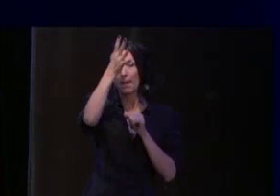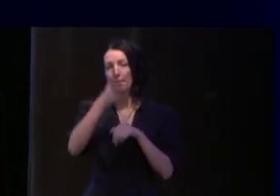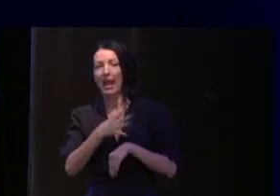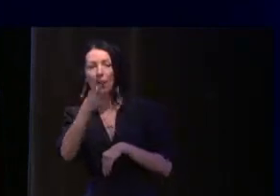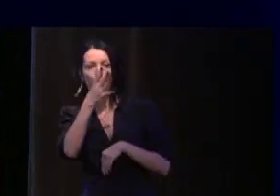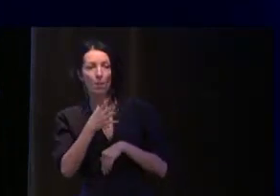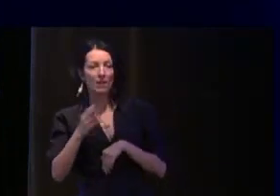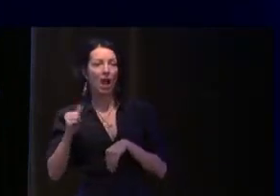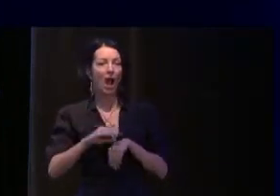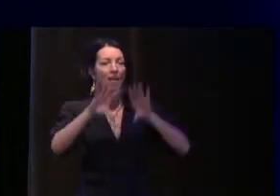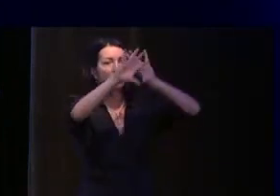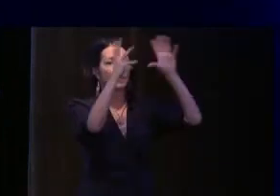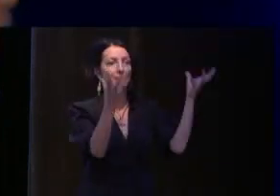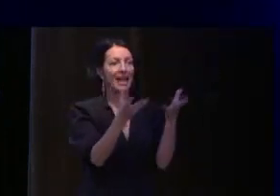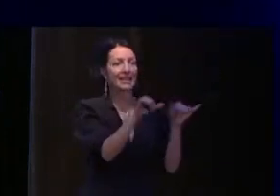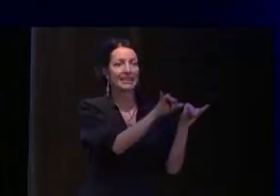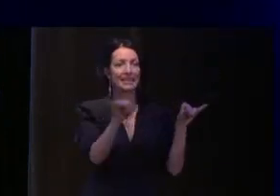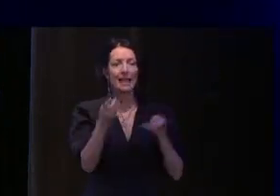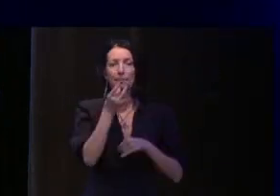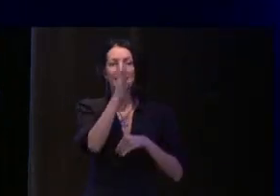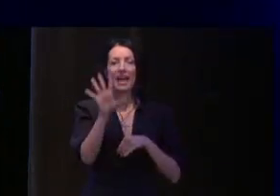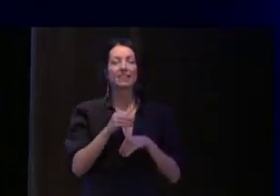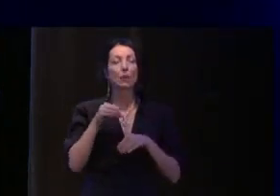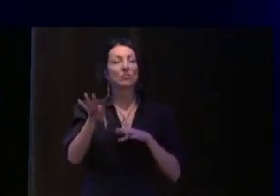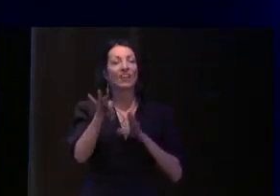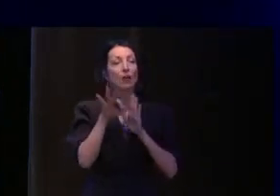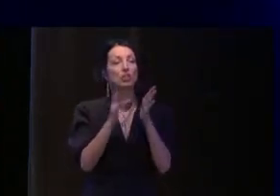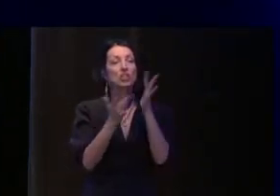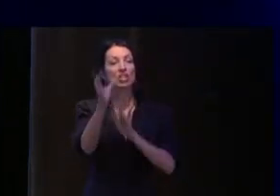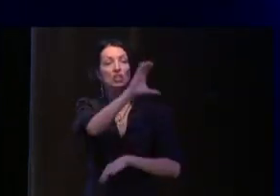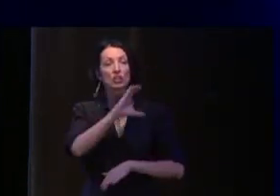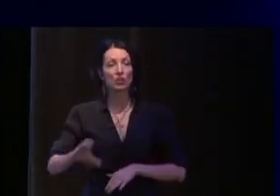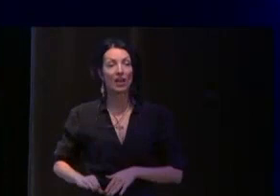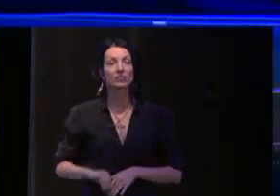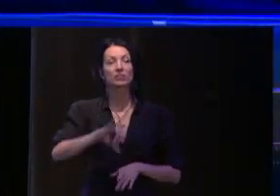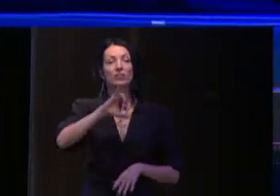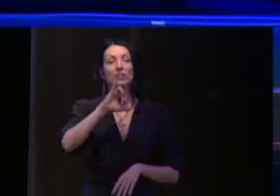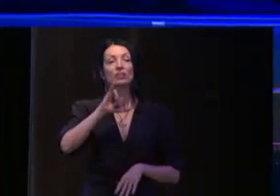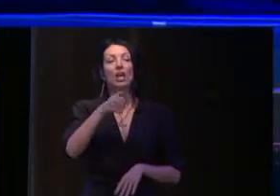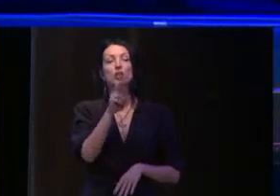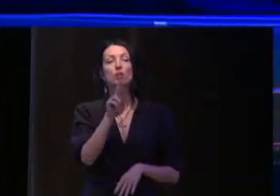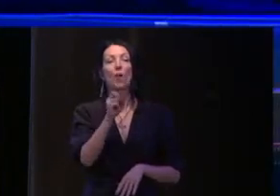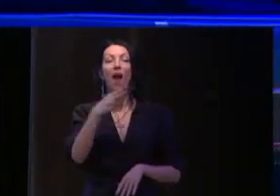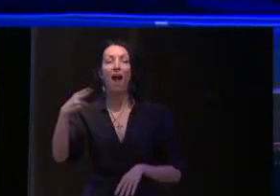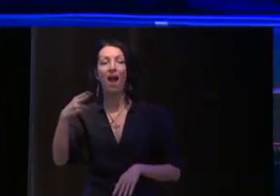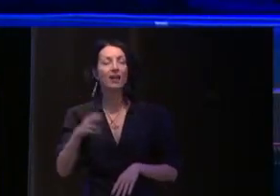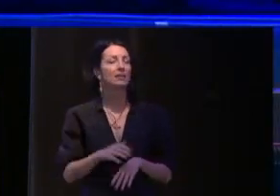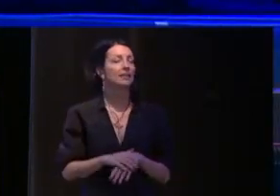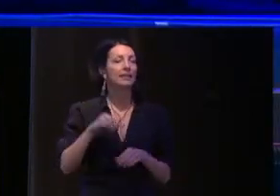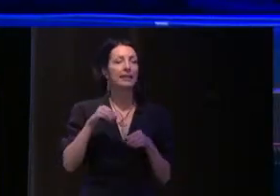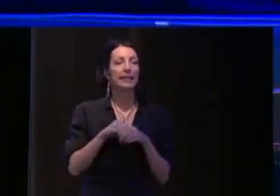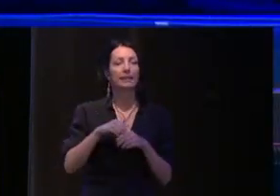planet. We are that light, the same light that was found in Jesus the Christ, Yeshua ben Jo, same light that was found in Kuan Yin